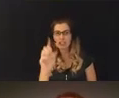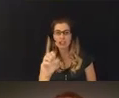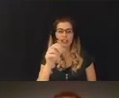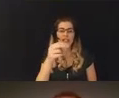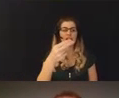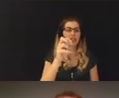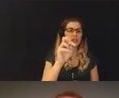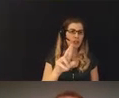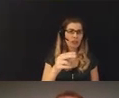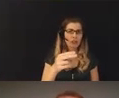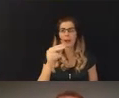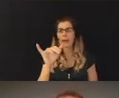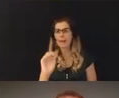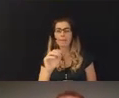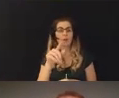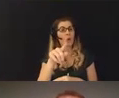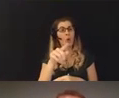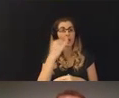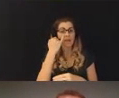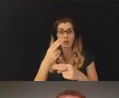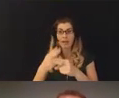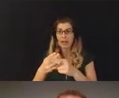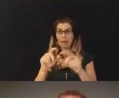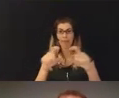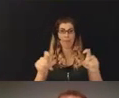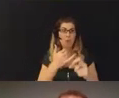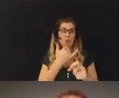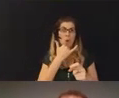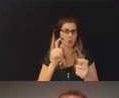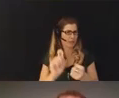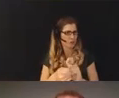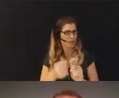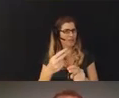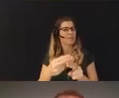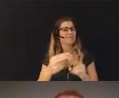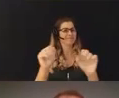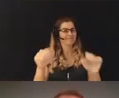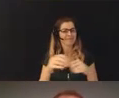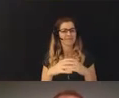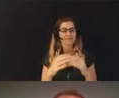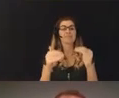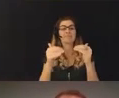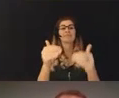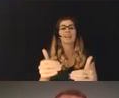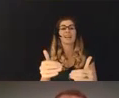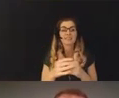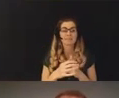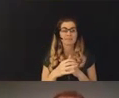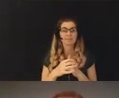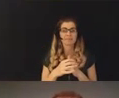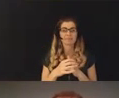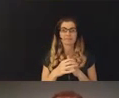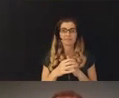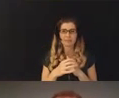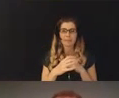someone else's link, so you can go ahead and change your name. And On the next slide, I want to show you one more thing while you're in the